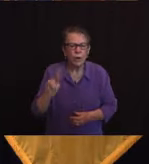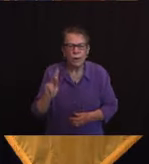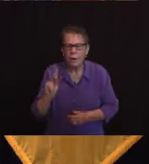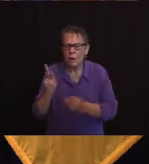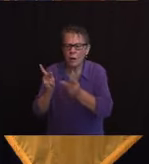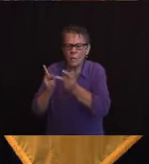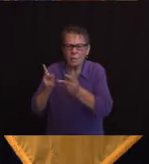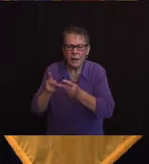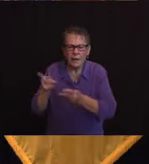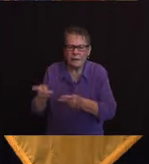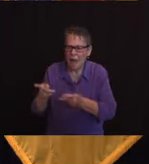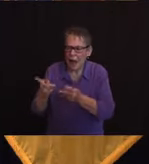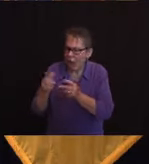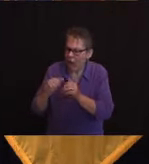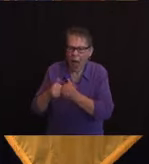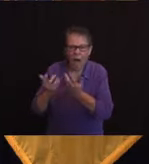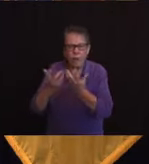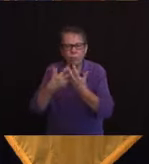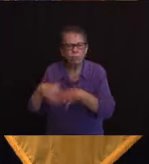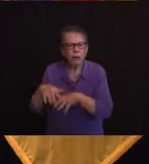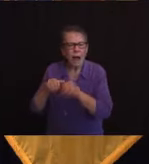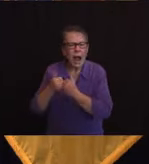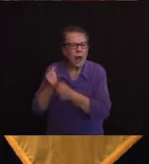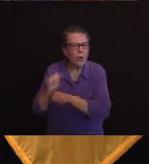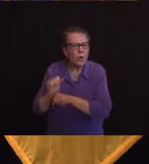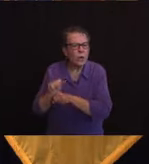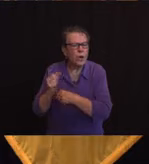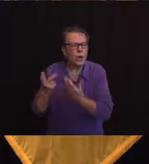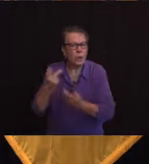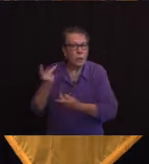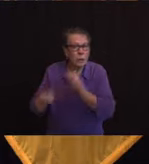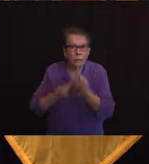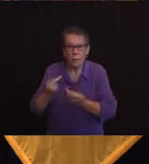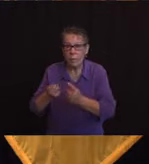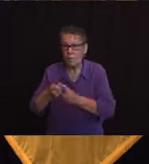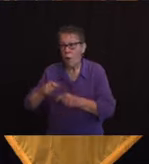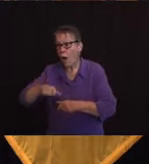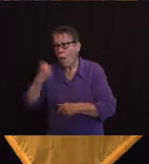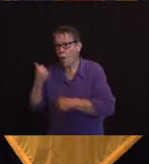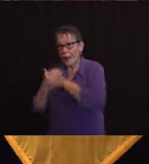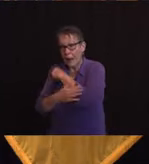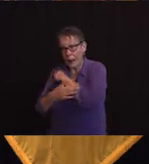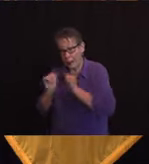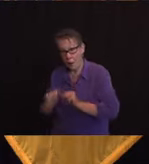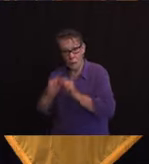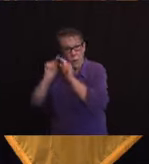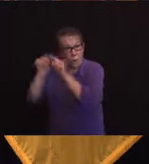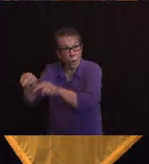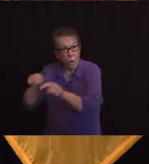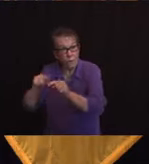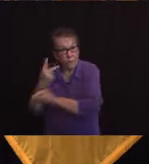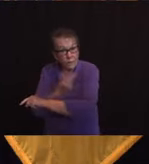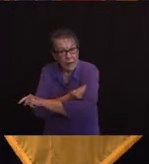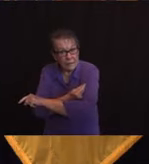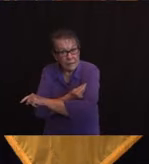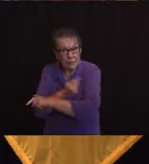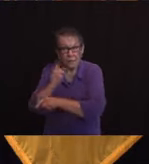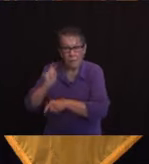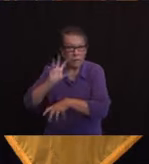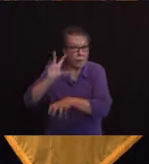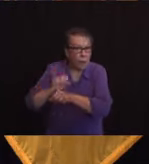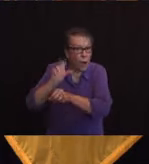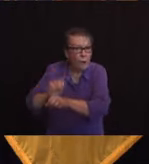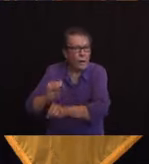to go there. Will there be appointments made, or will you be checking IDs? Are